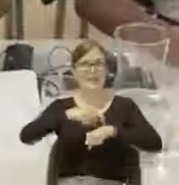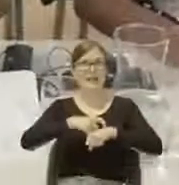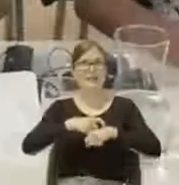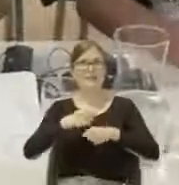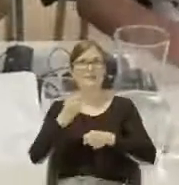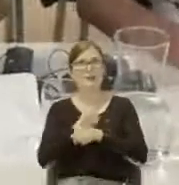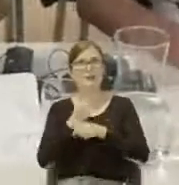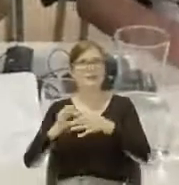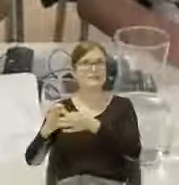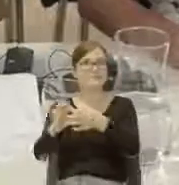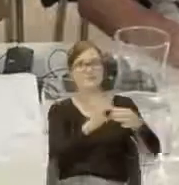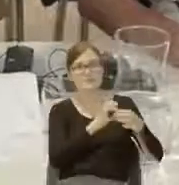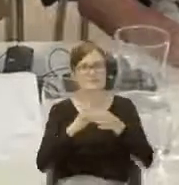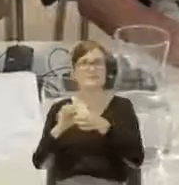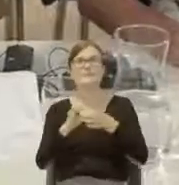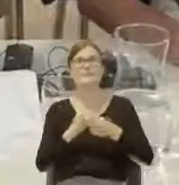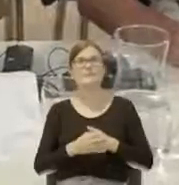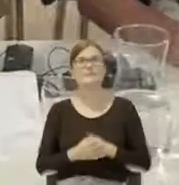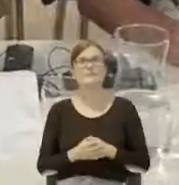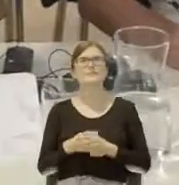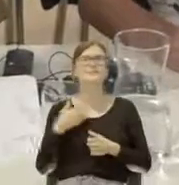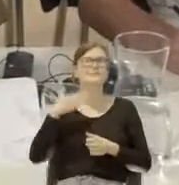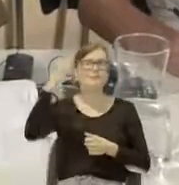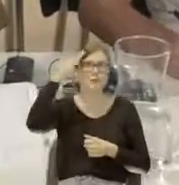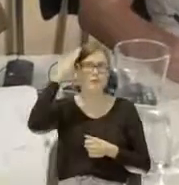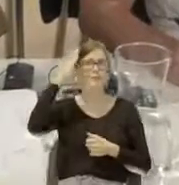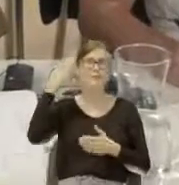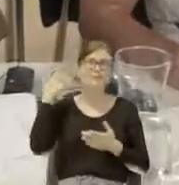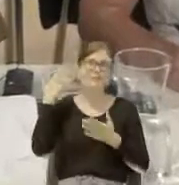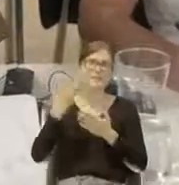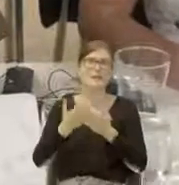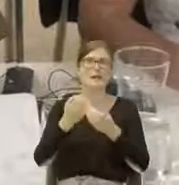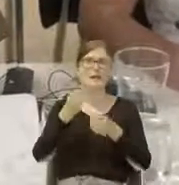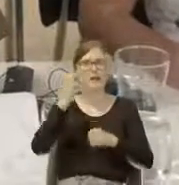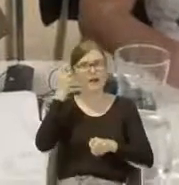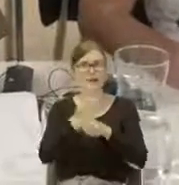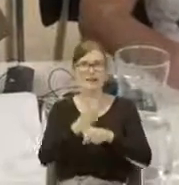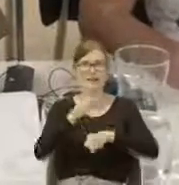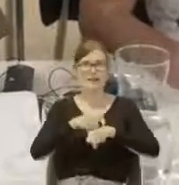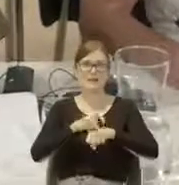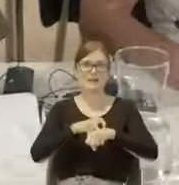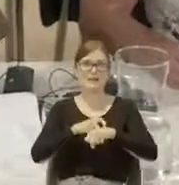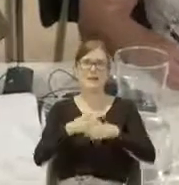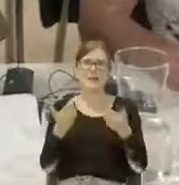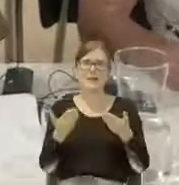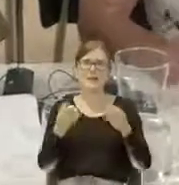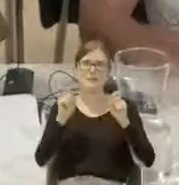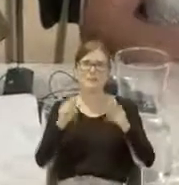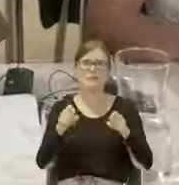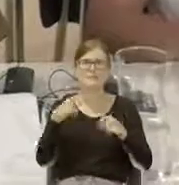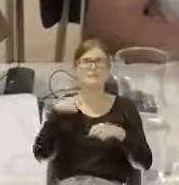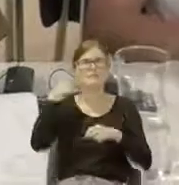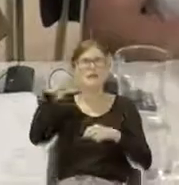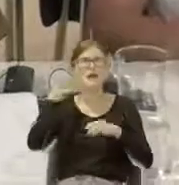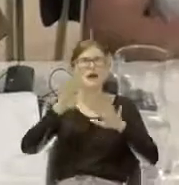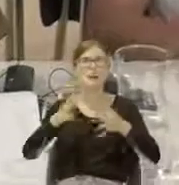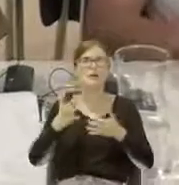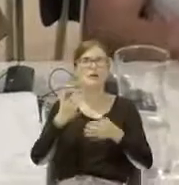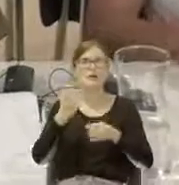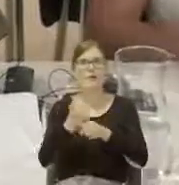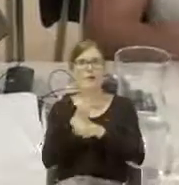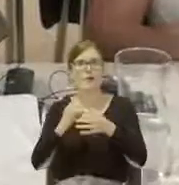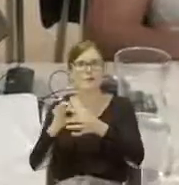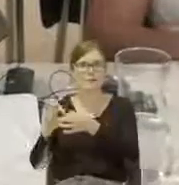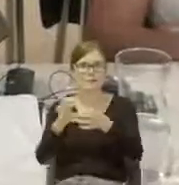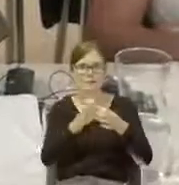experience we've lived together through COVID. And this is because on the front lines, we